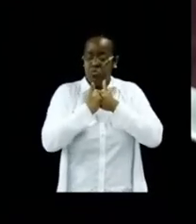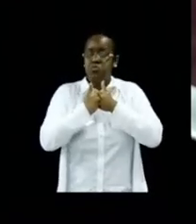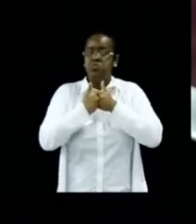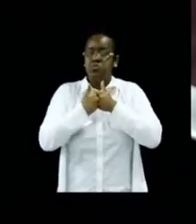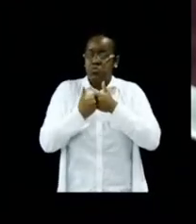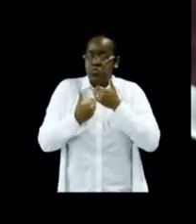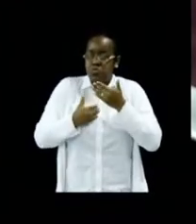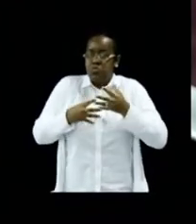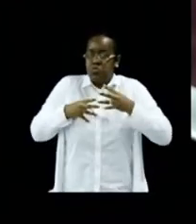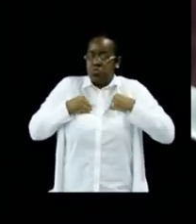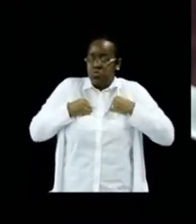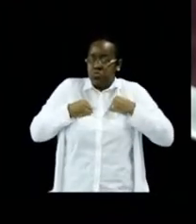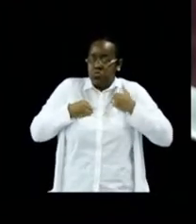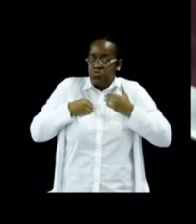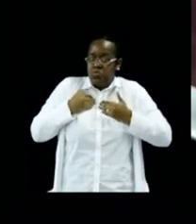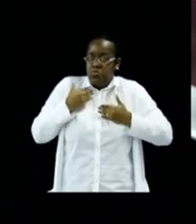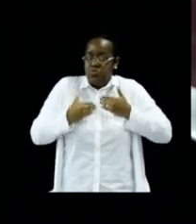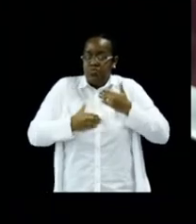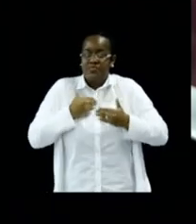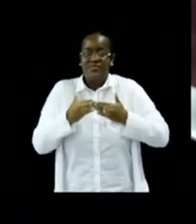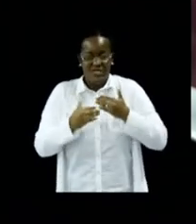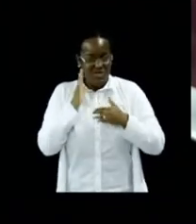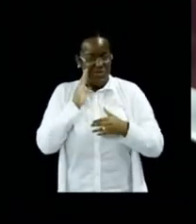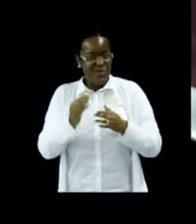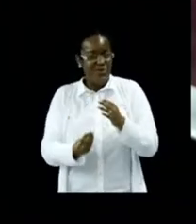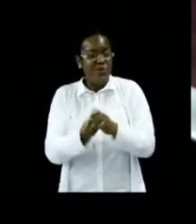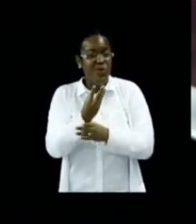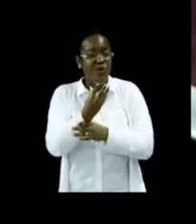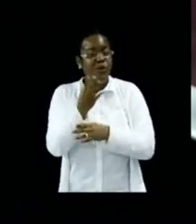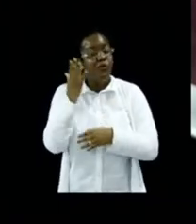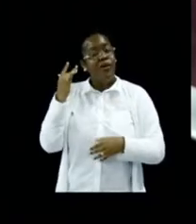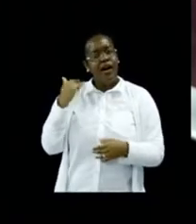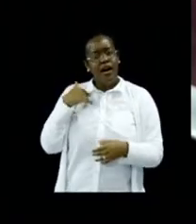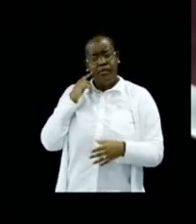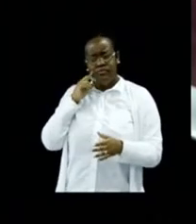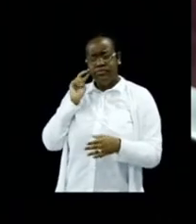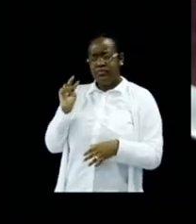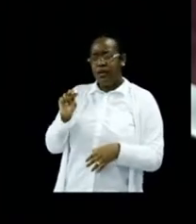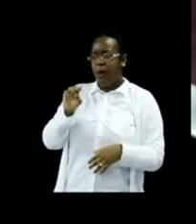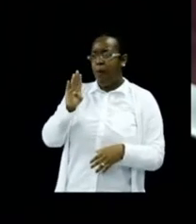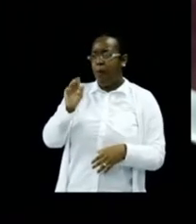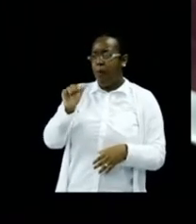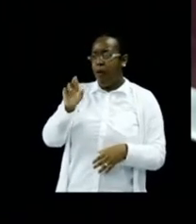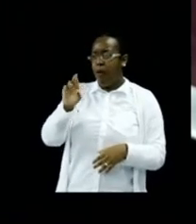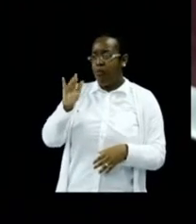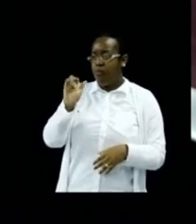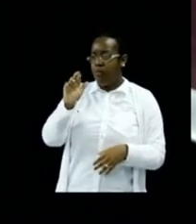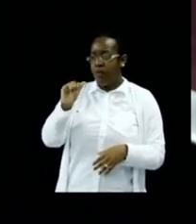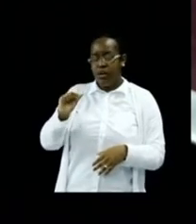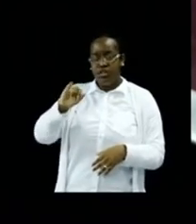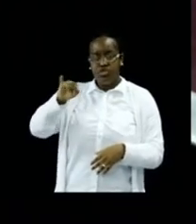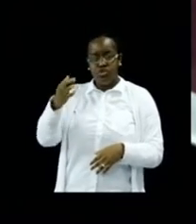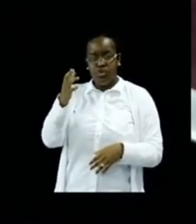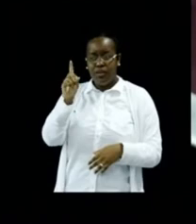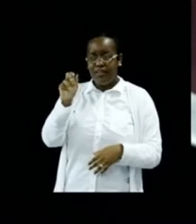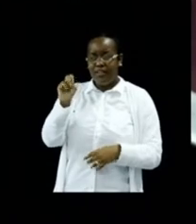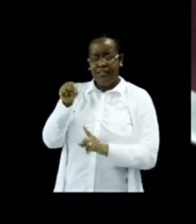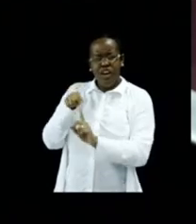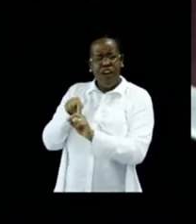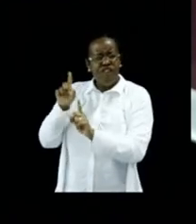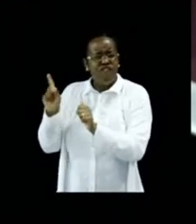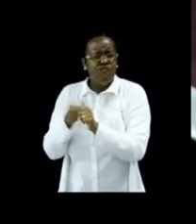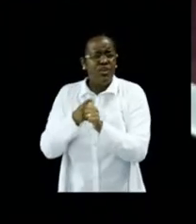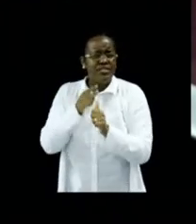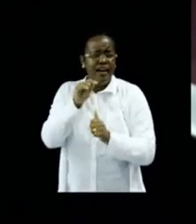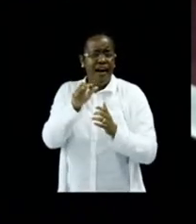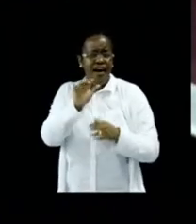grow. I say this because I looked at Barbara Jordan. She was the first African American elected in